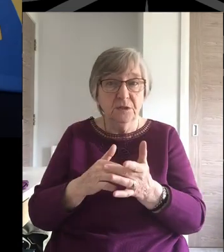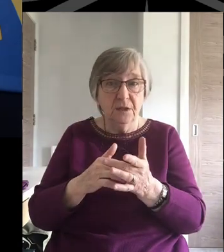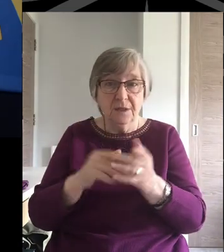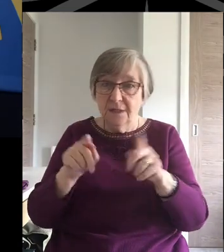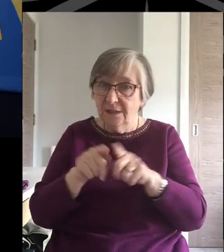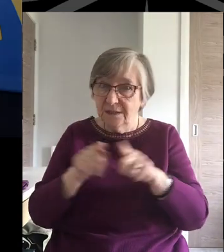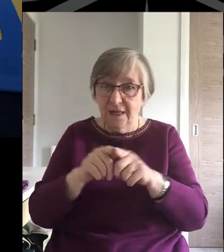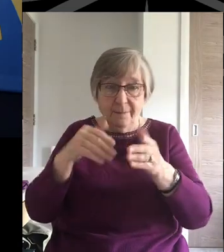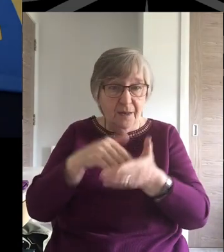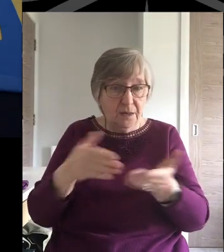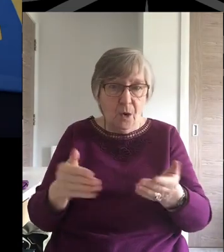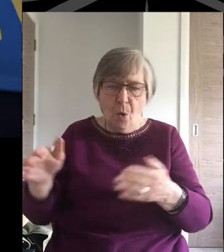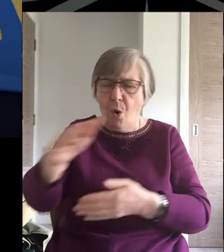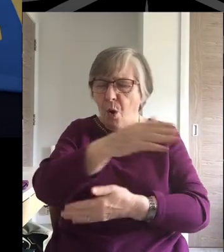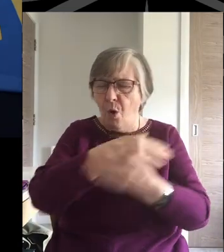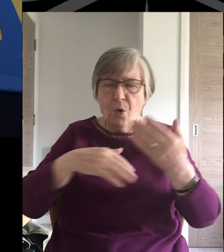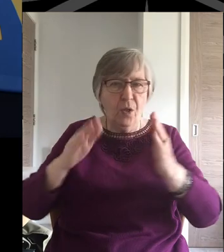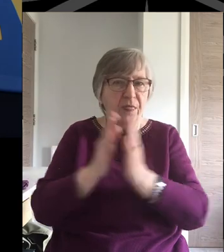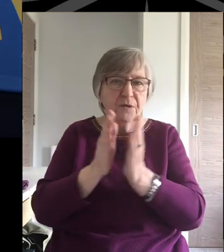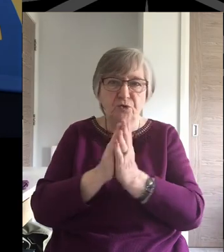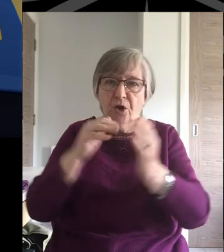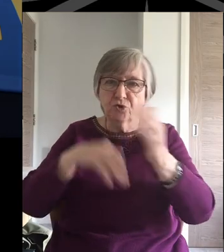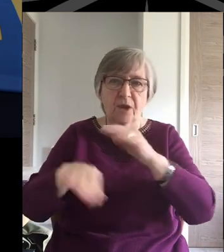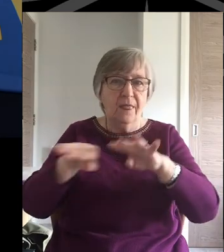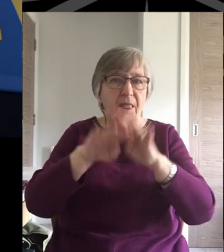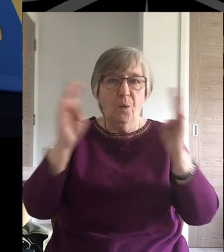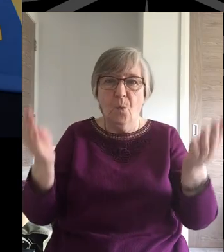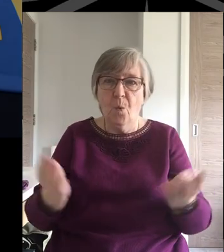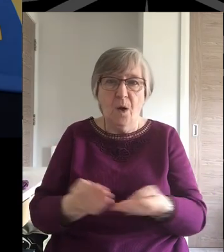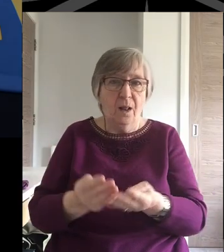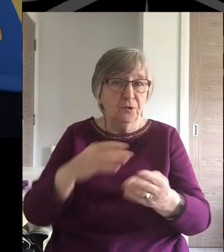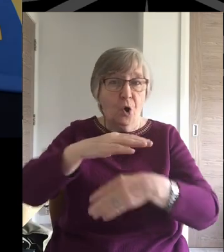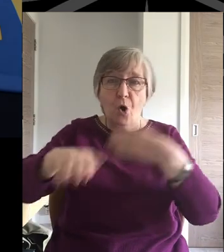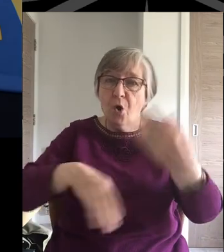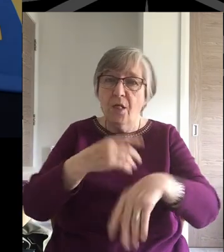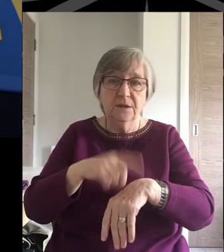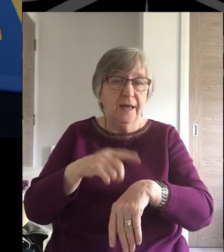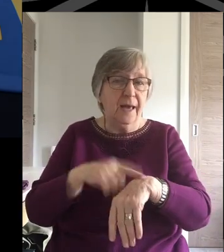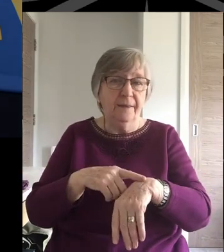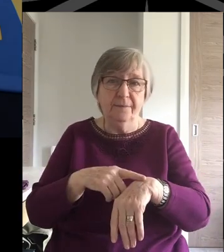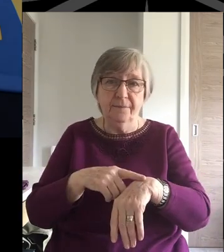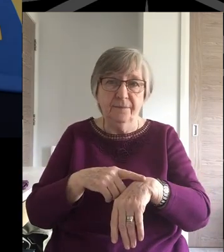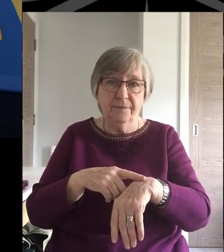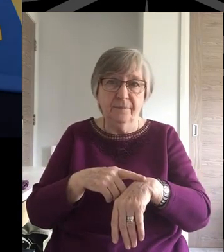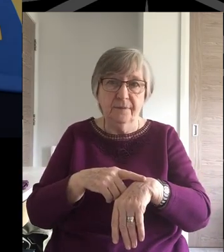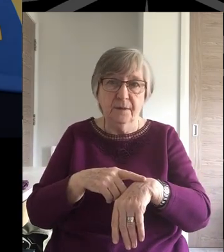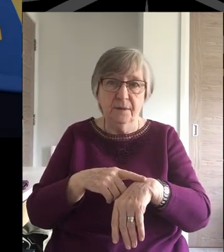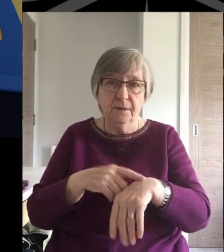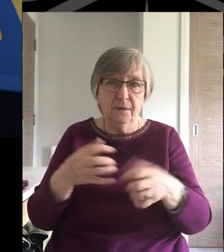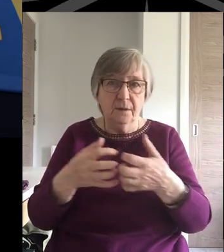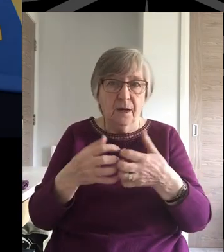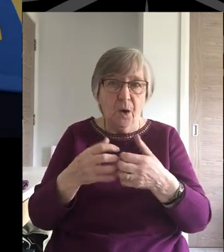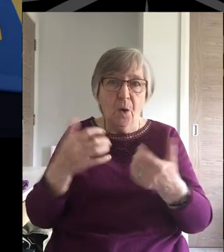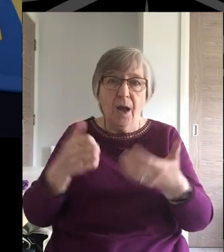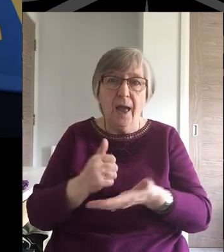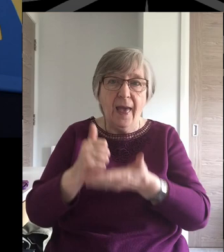all the church all over the world, over all of time, be helped by